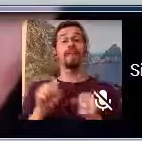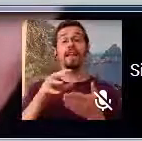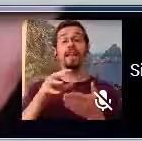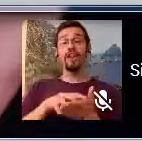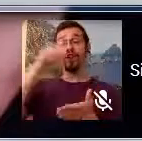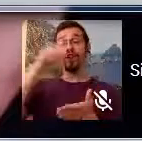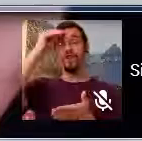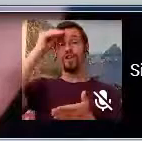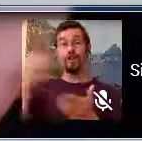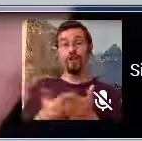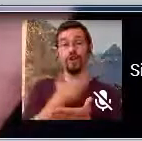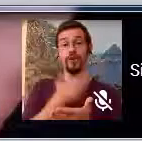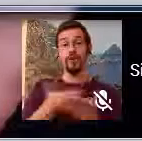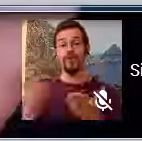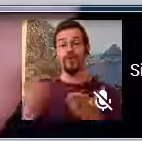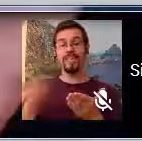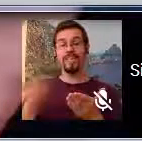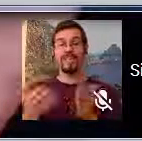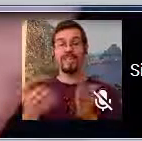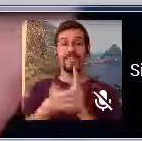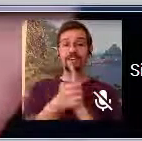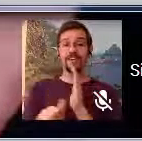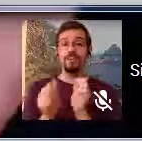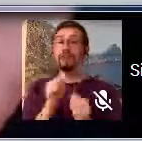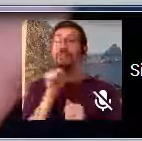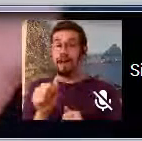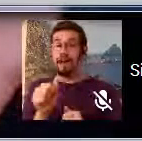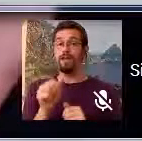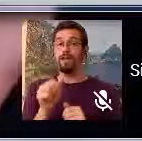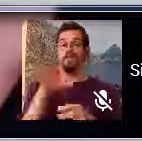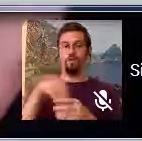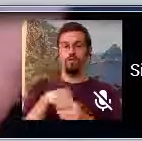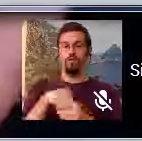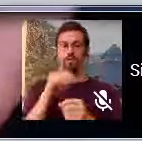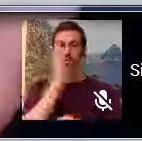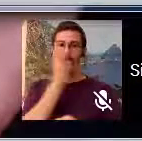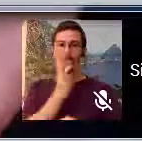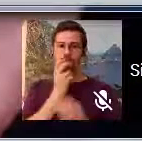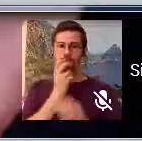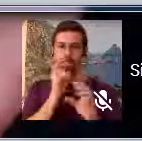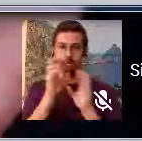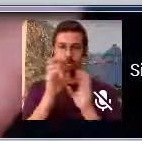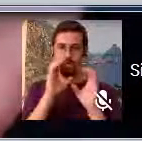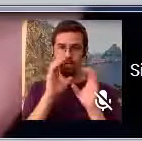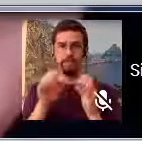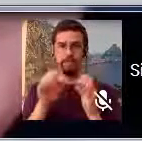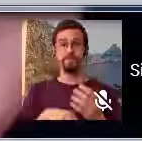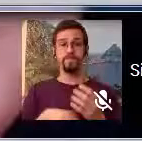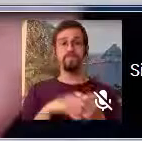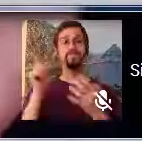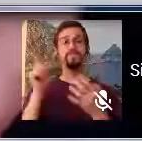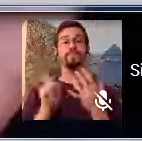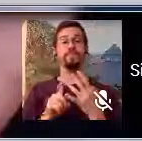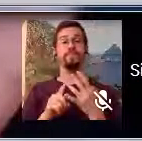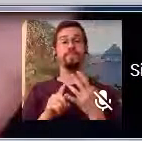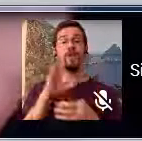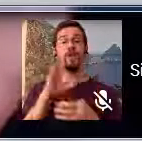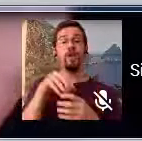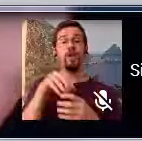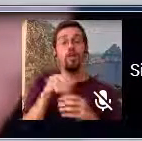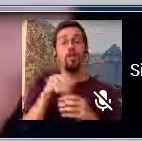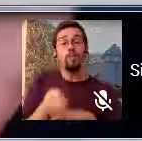of oral communication. Improve their ability to comprehend and acquire the